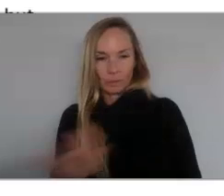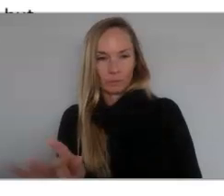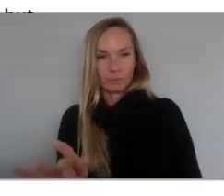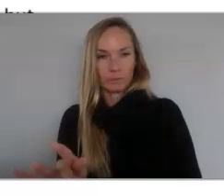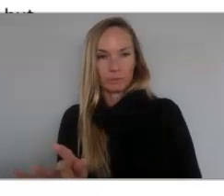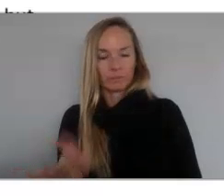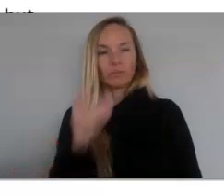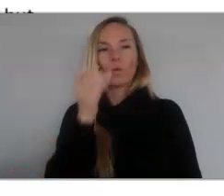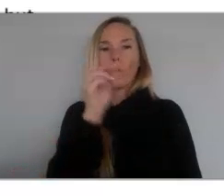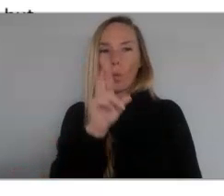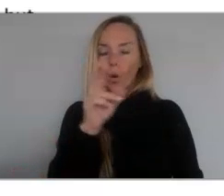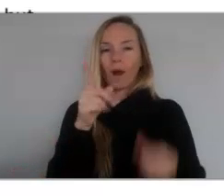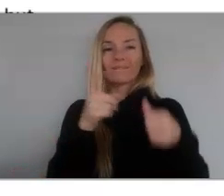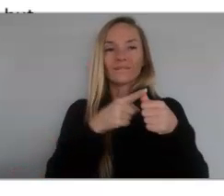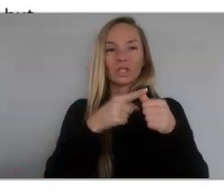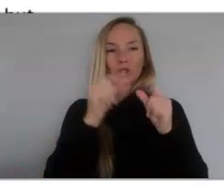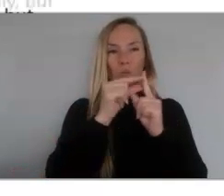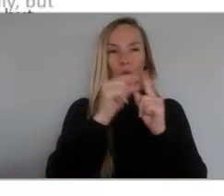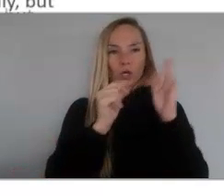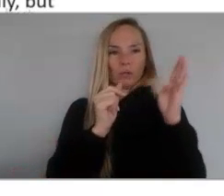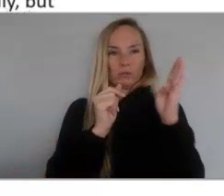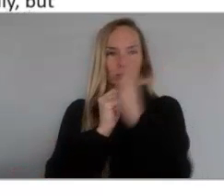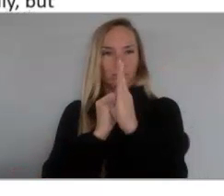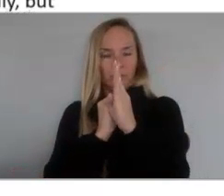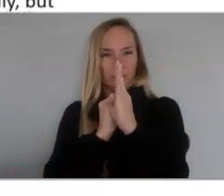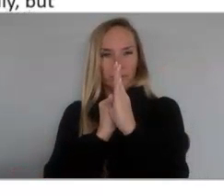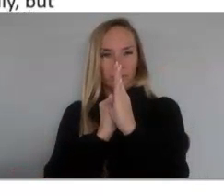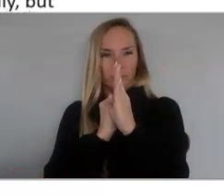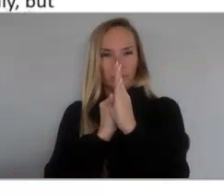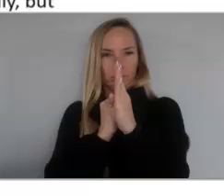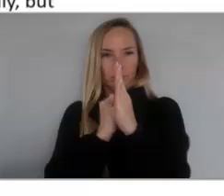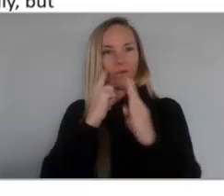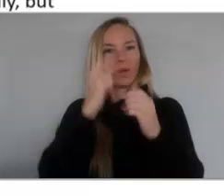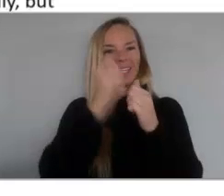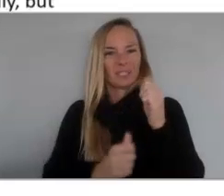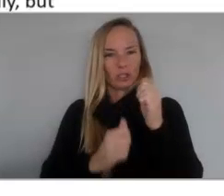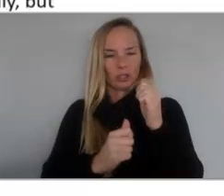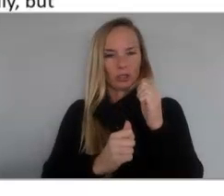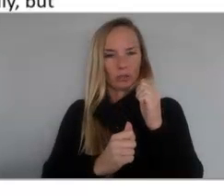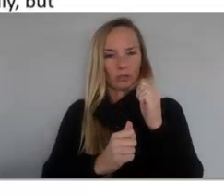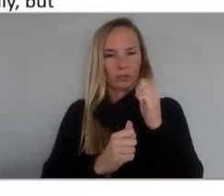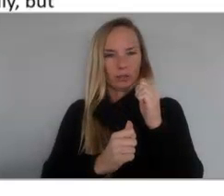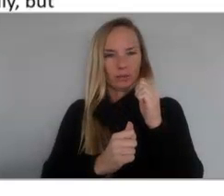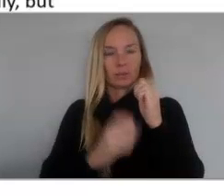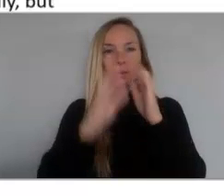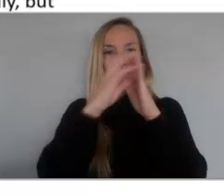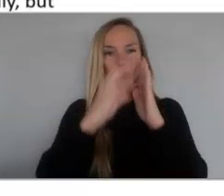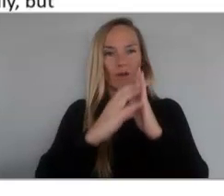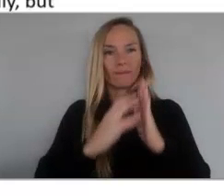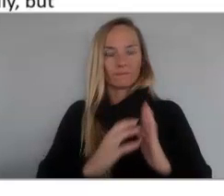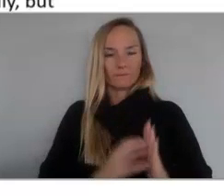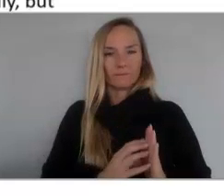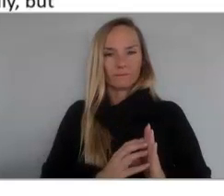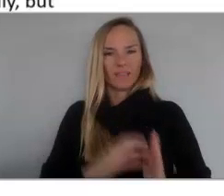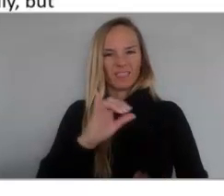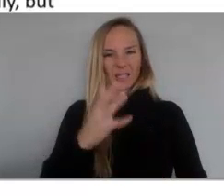is to indent the first word of each paragraph. And here's what the essay looks like when we've indented each paragraph